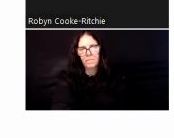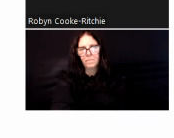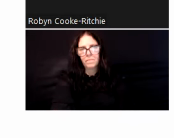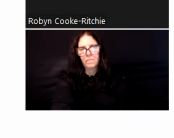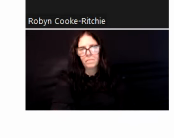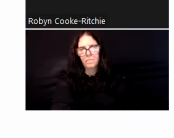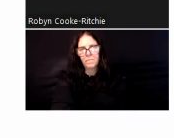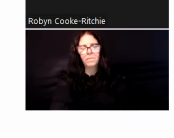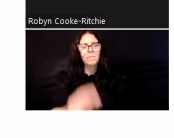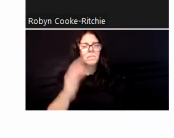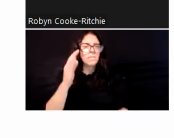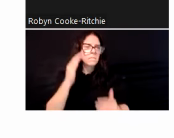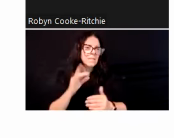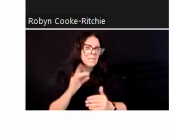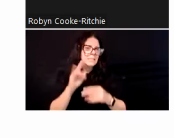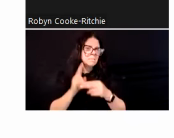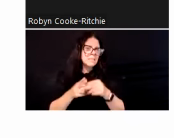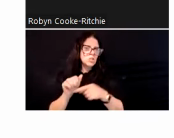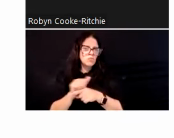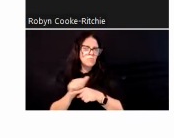I mentioned the training videos a few minutes ago.